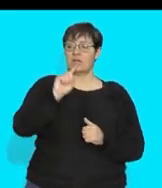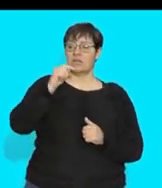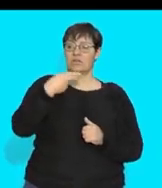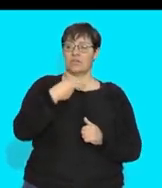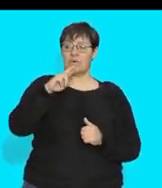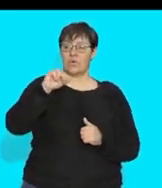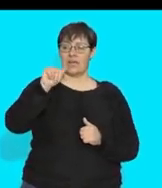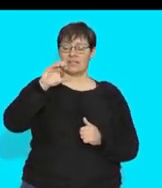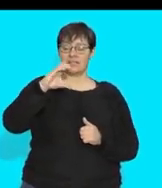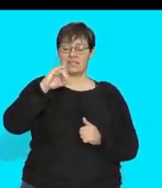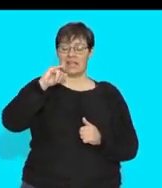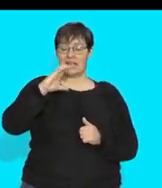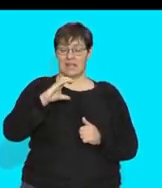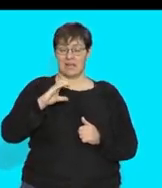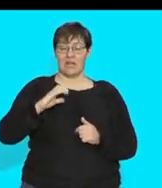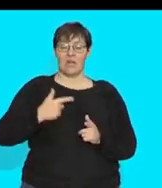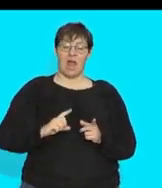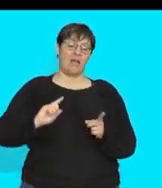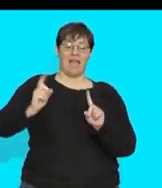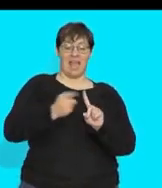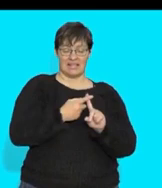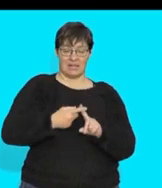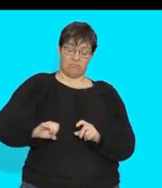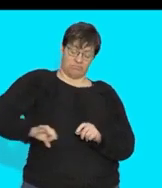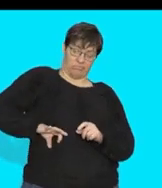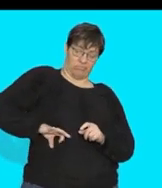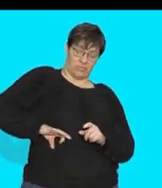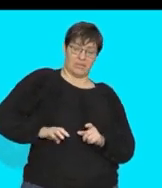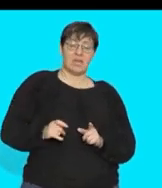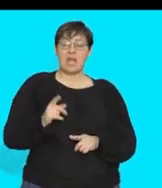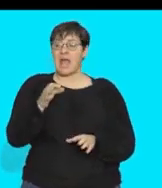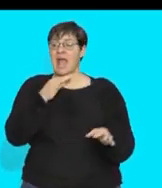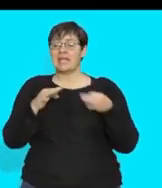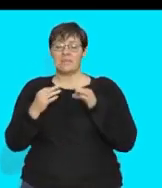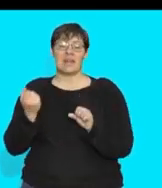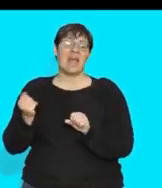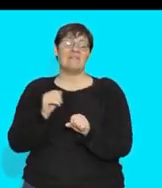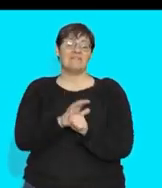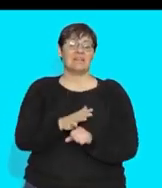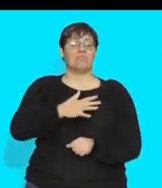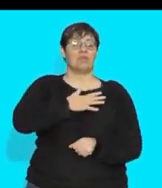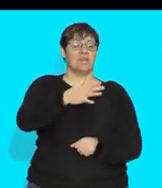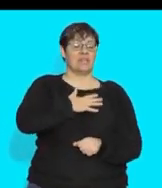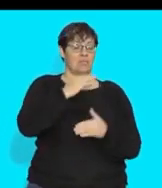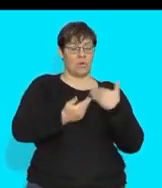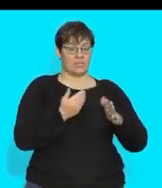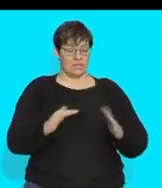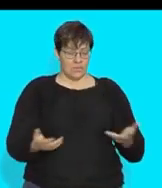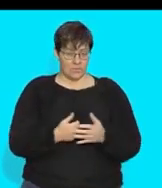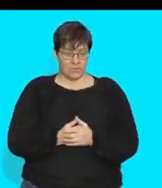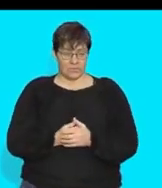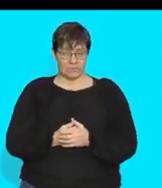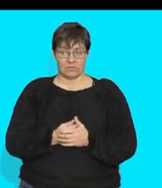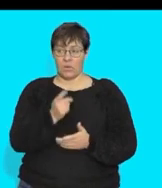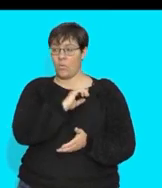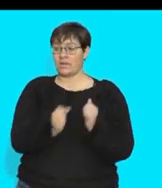punctured. Oh, we said during a motor accident. Explain how this will affect the breathing process. So guys, what happens